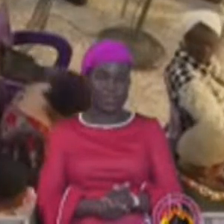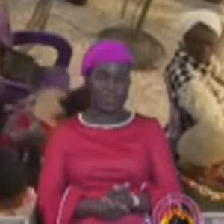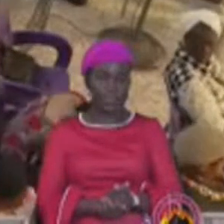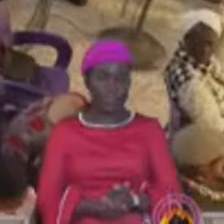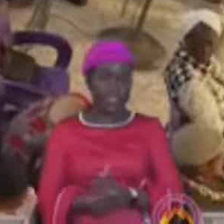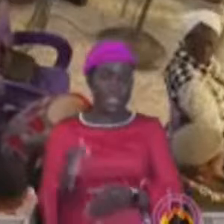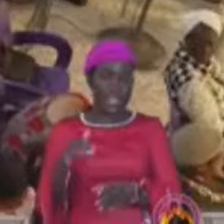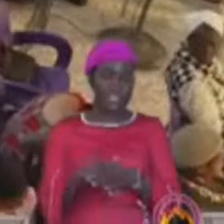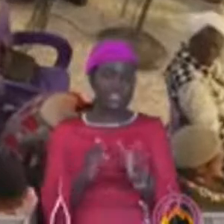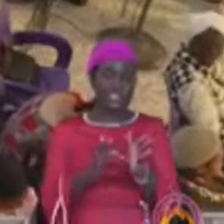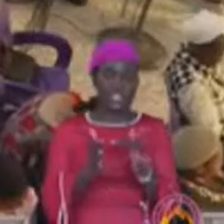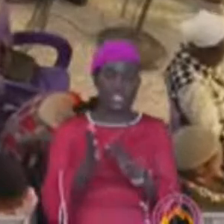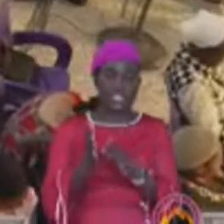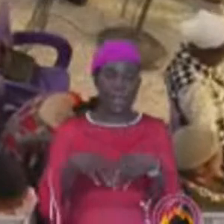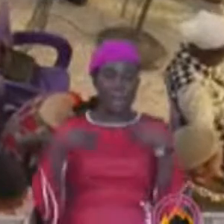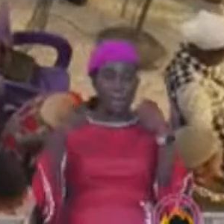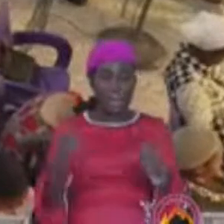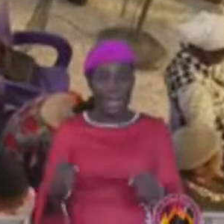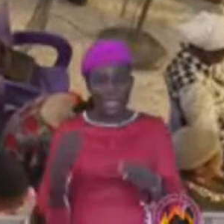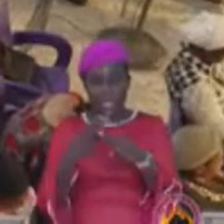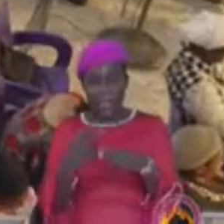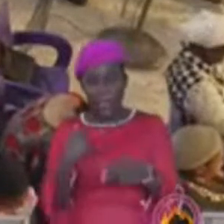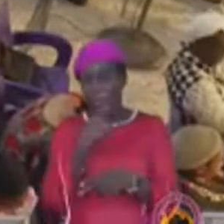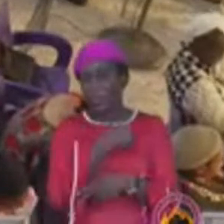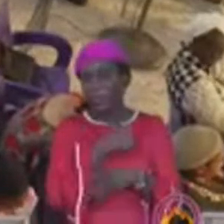In Jesus' mighty name we pray.